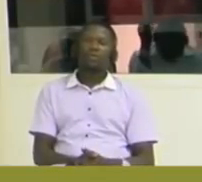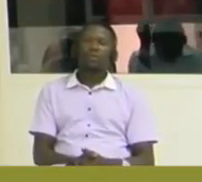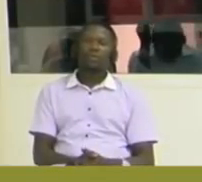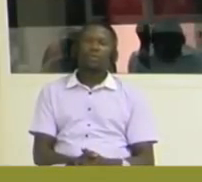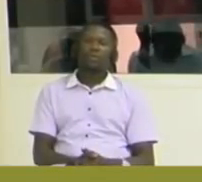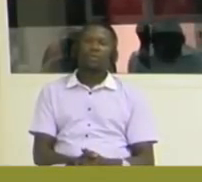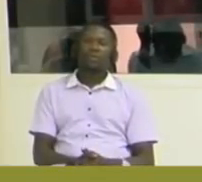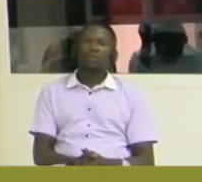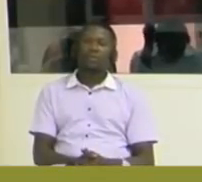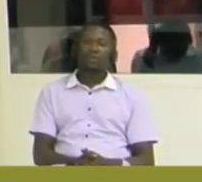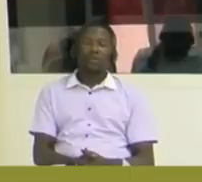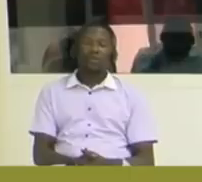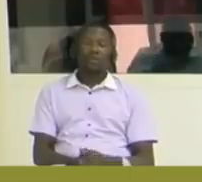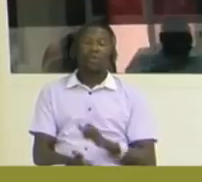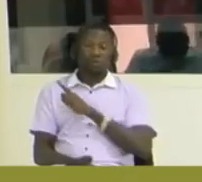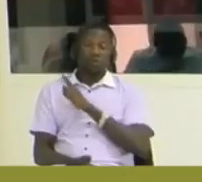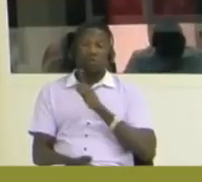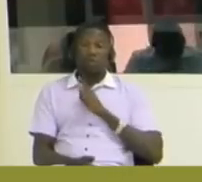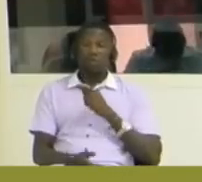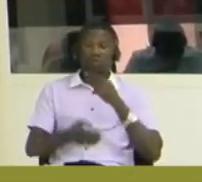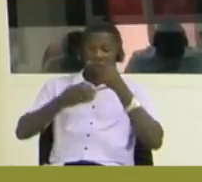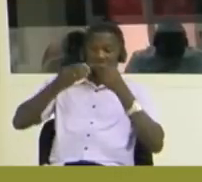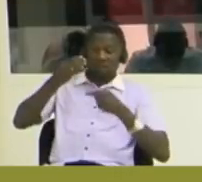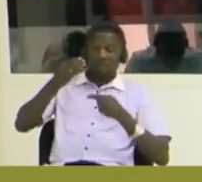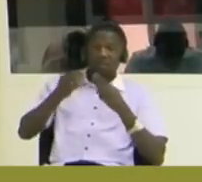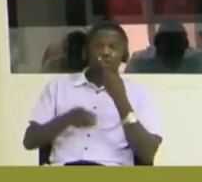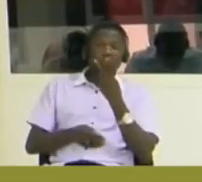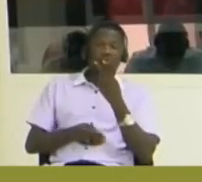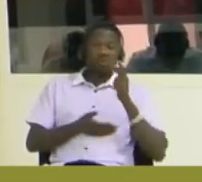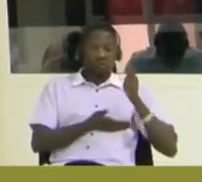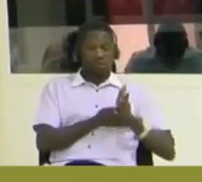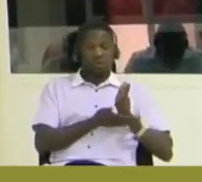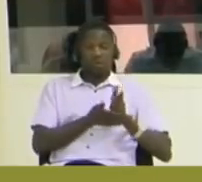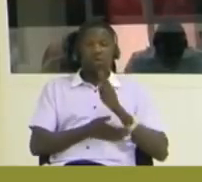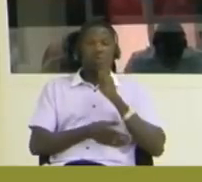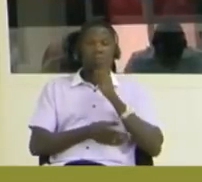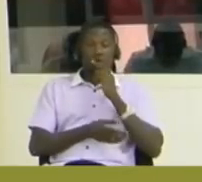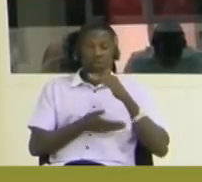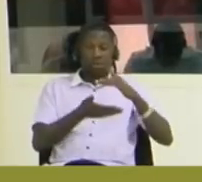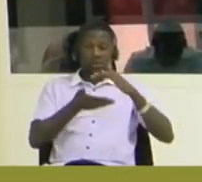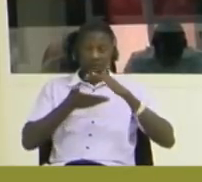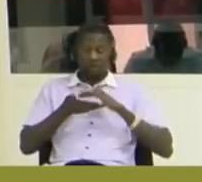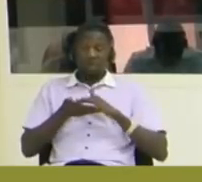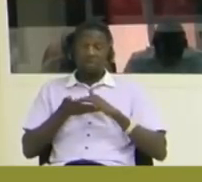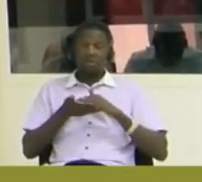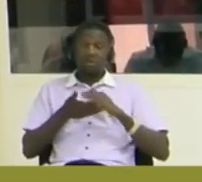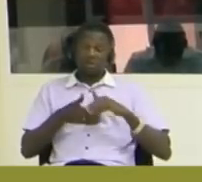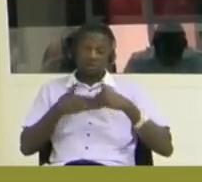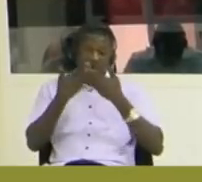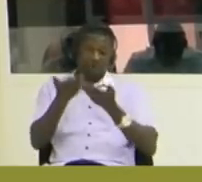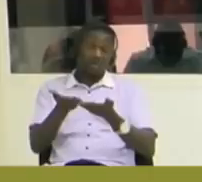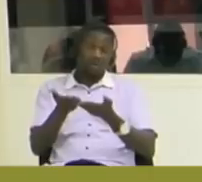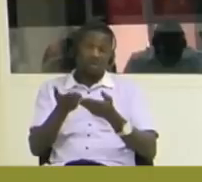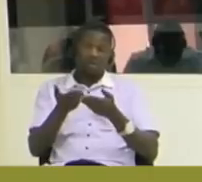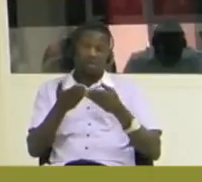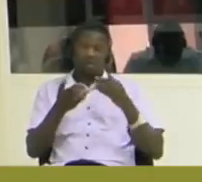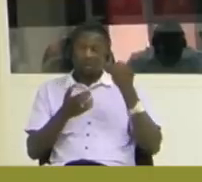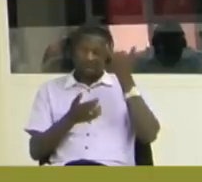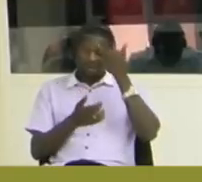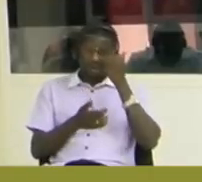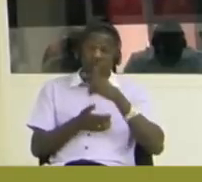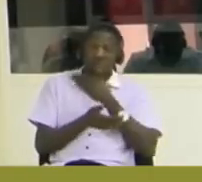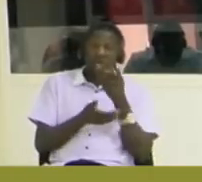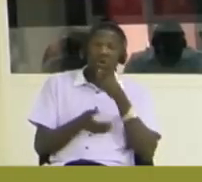far, we've listed two witnesses who have provided motives as to why you would